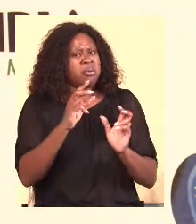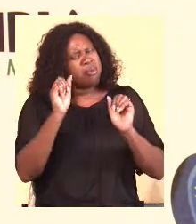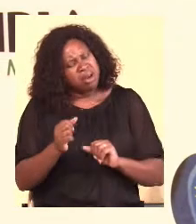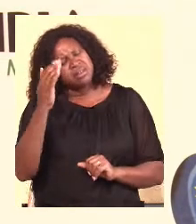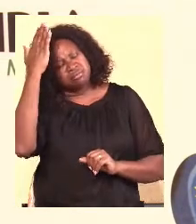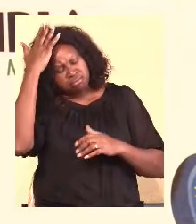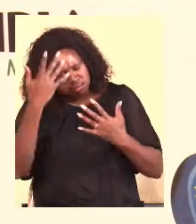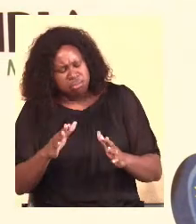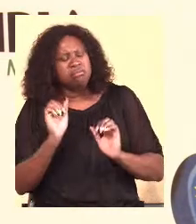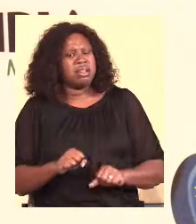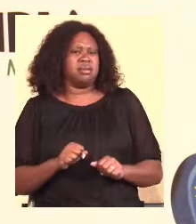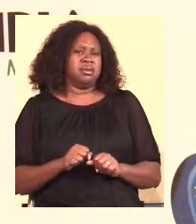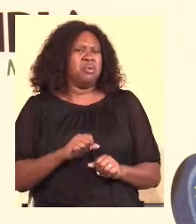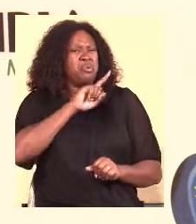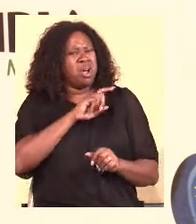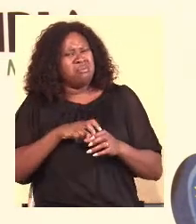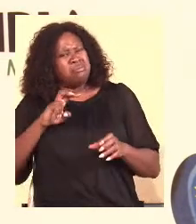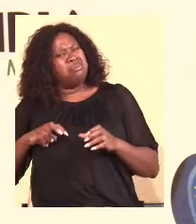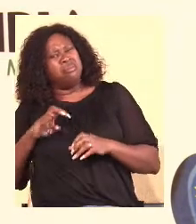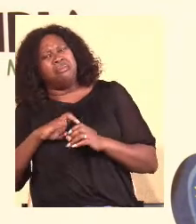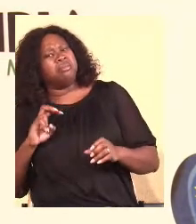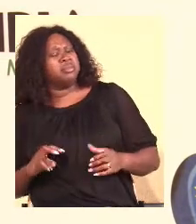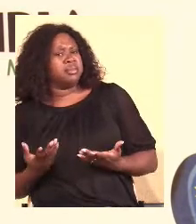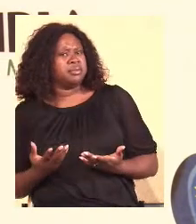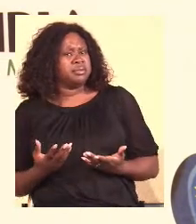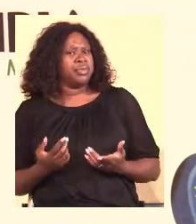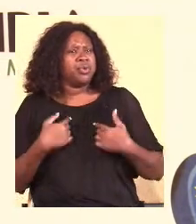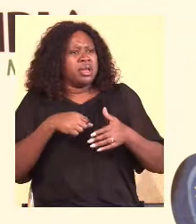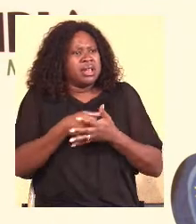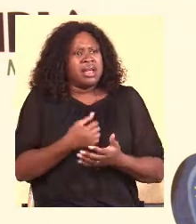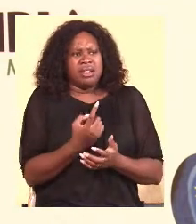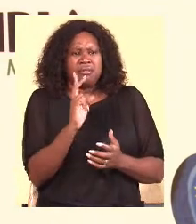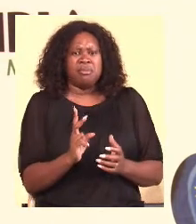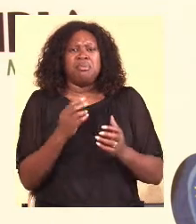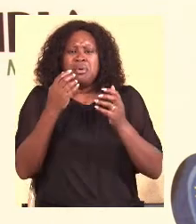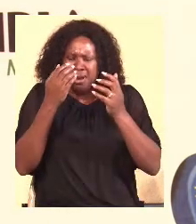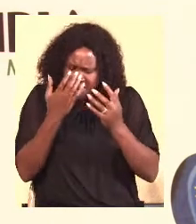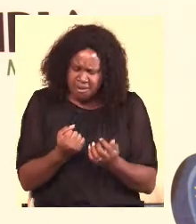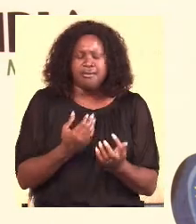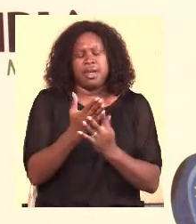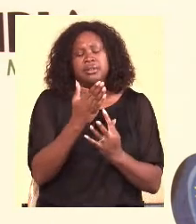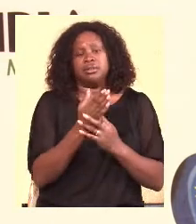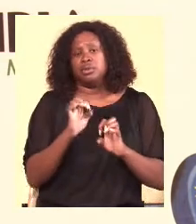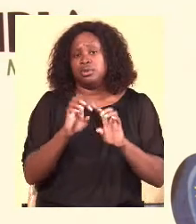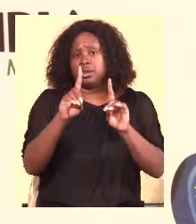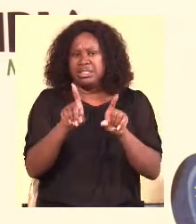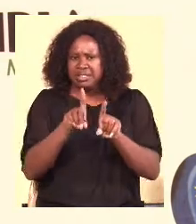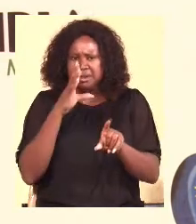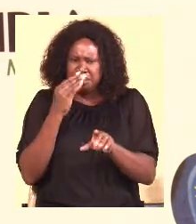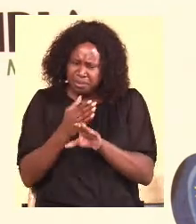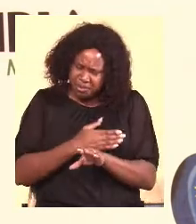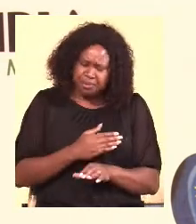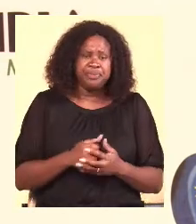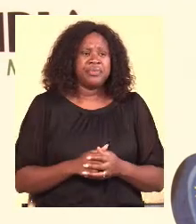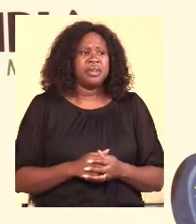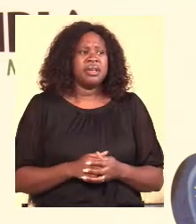withdraw? We have made every effort to make sure that people have access to education. As I was saying, even if